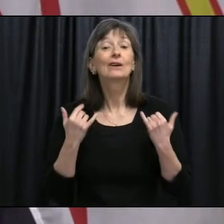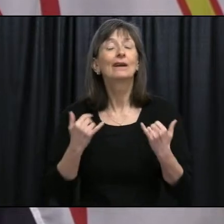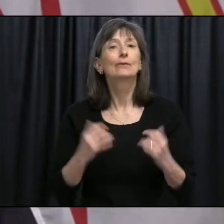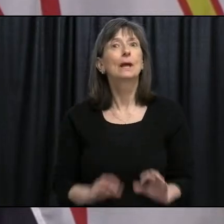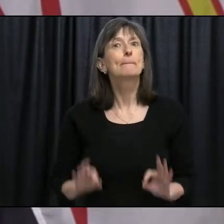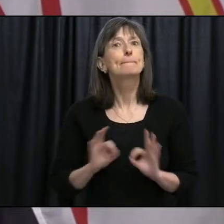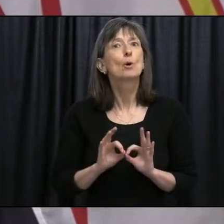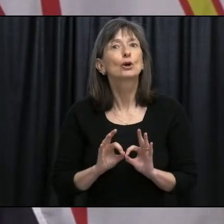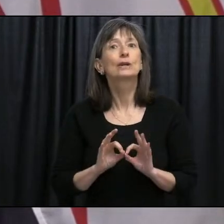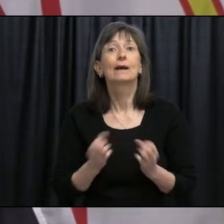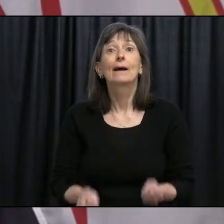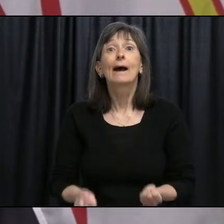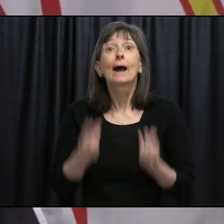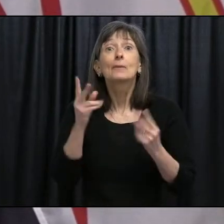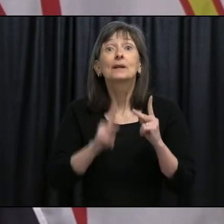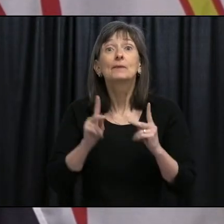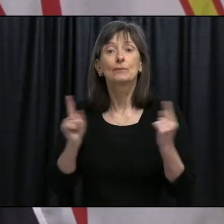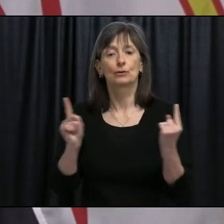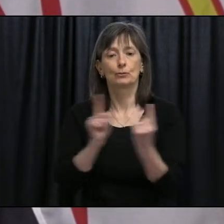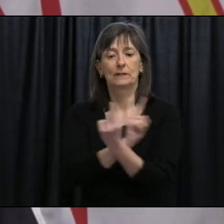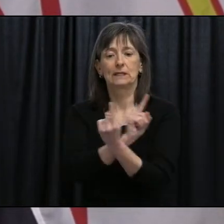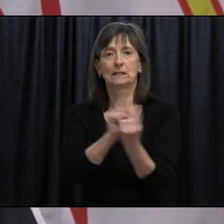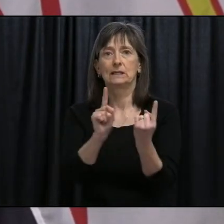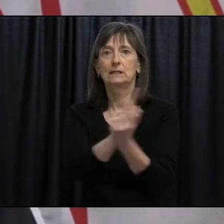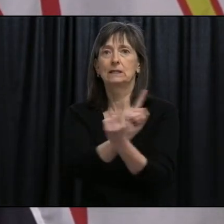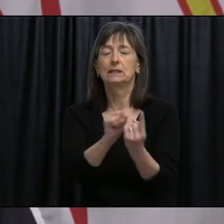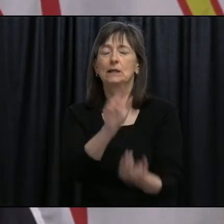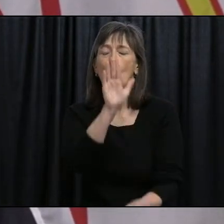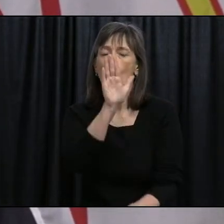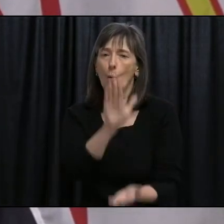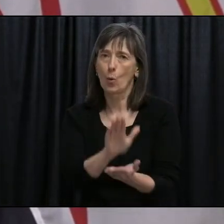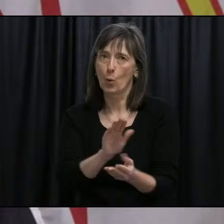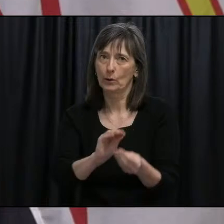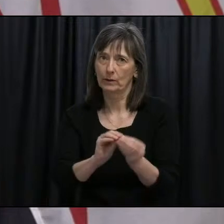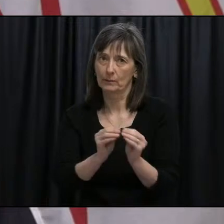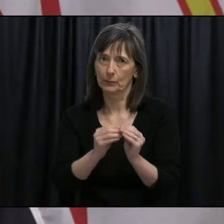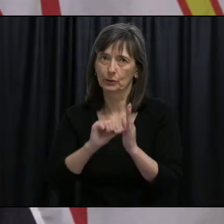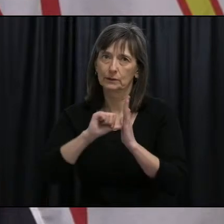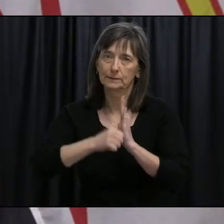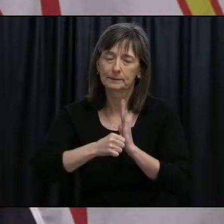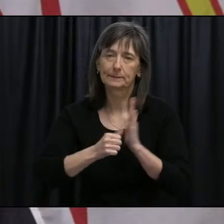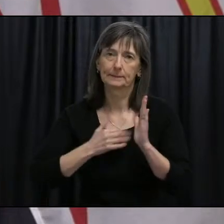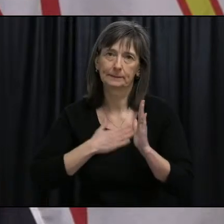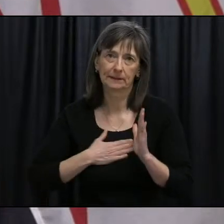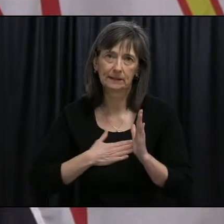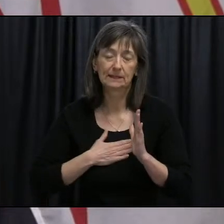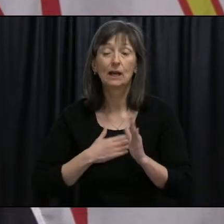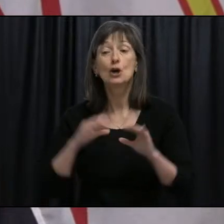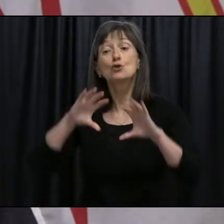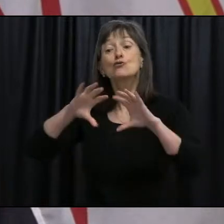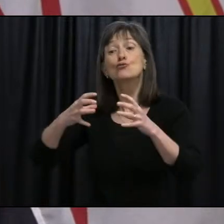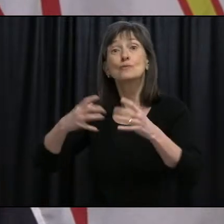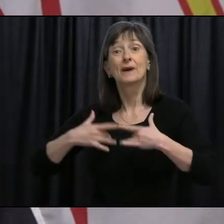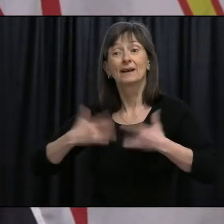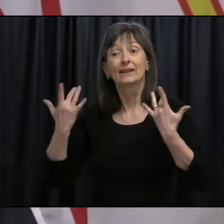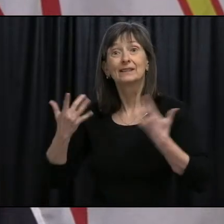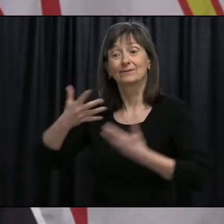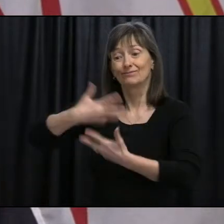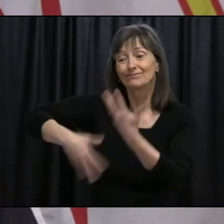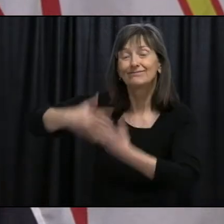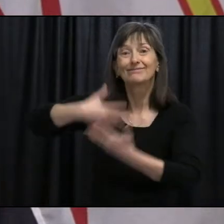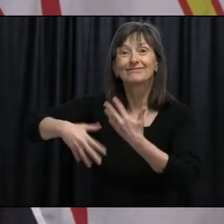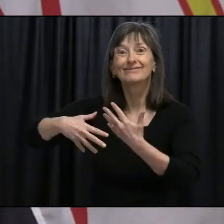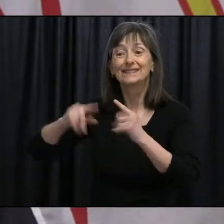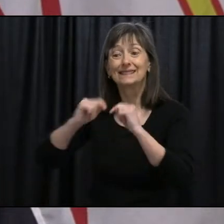low, and I cannot stress enough the importance of this. We cannot ignore the reality that group activities, including team sports, result in